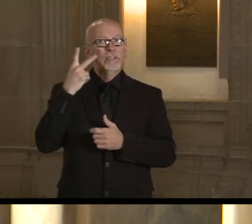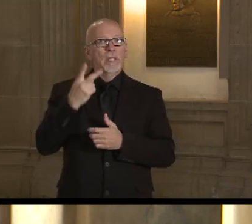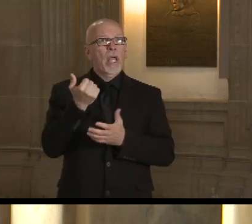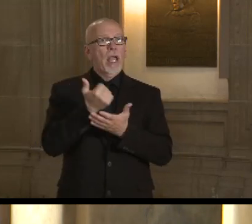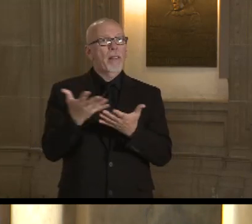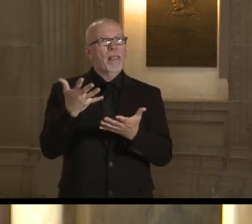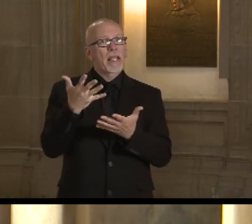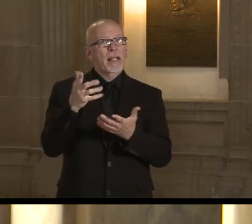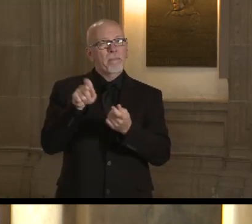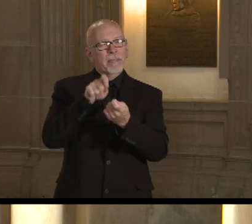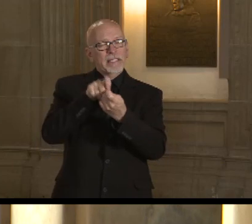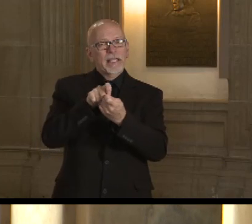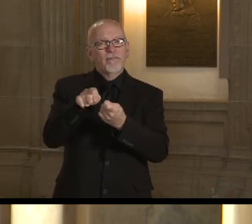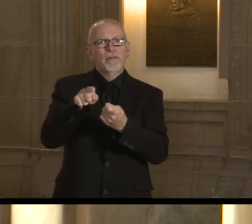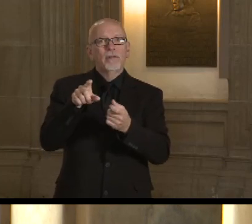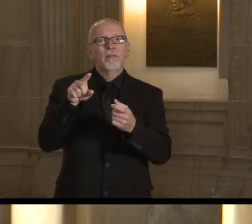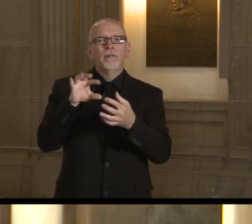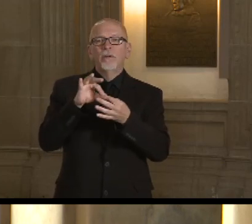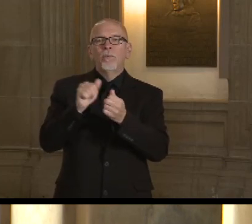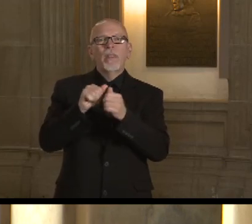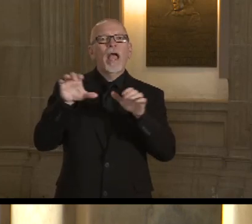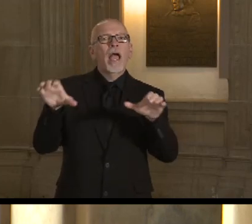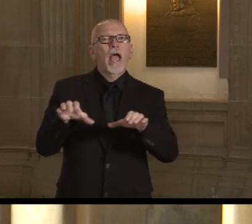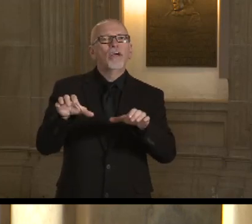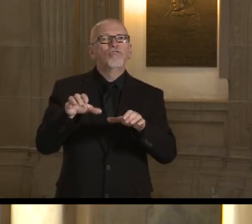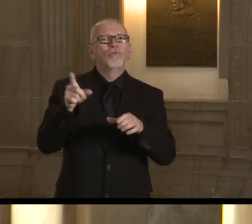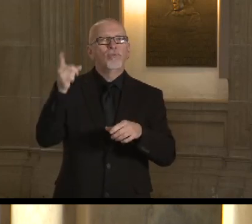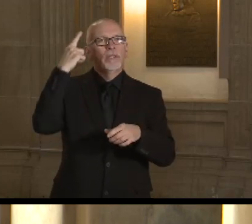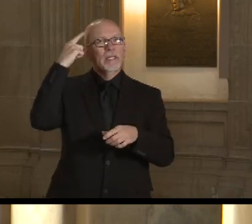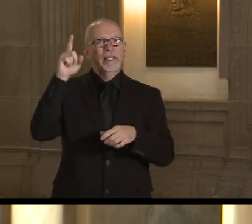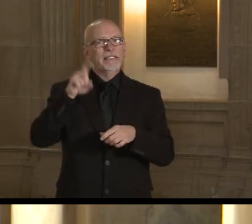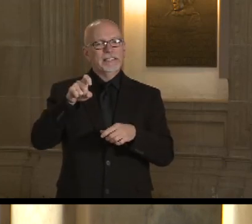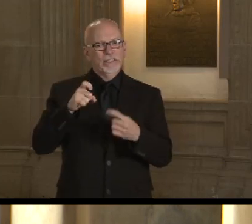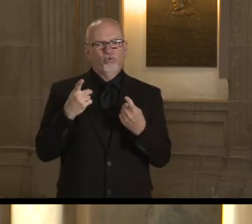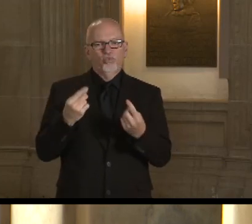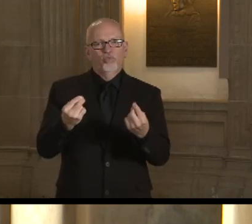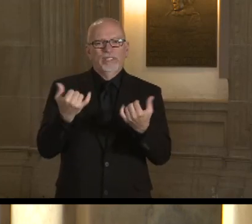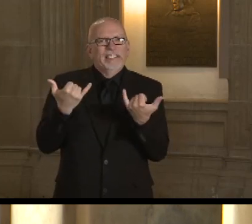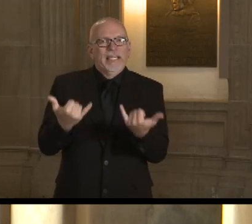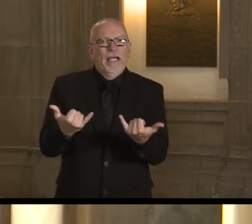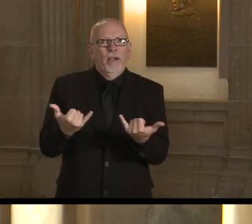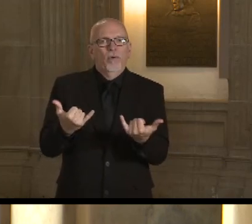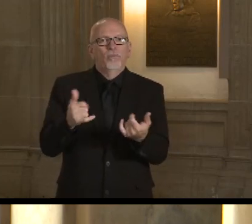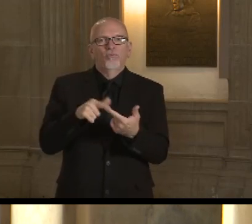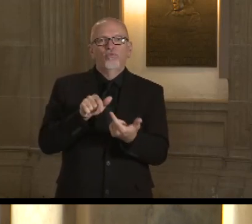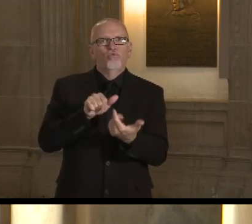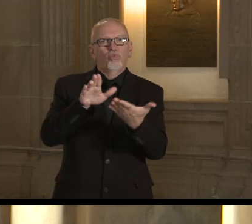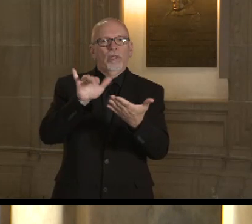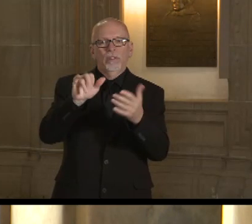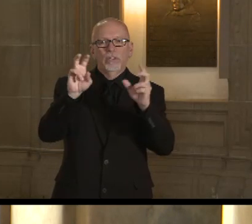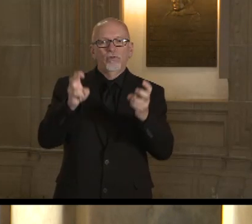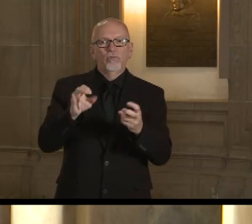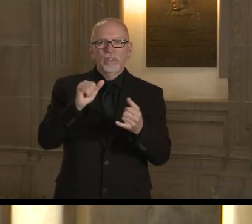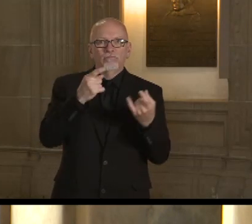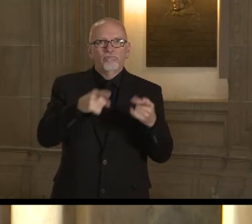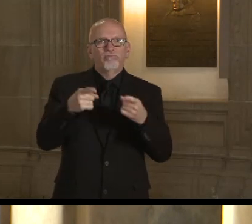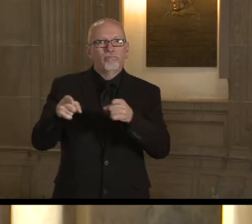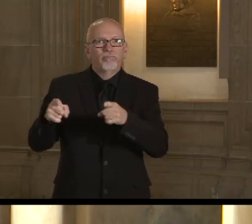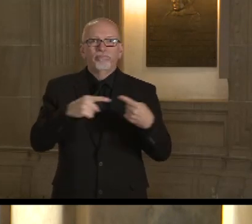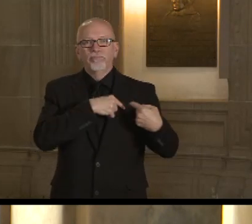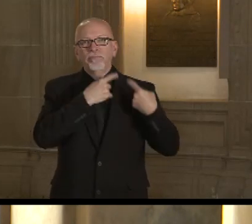anything specific as far as action steps that you think need to be taken right now to address the issues that are going